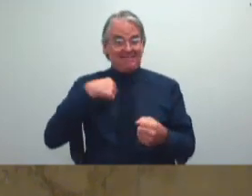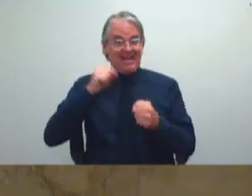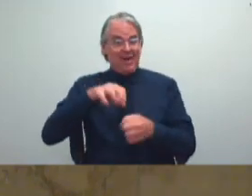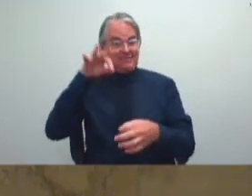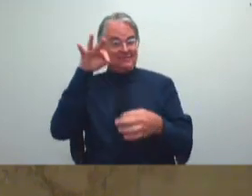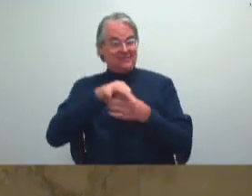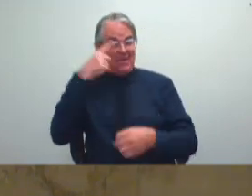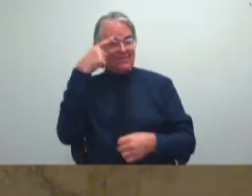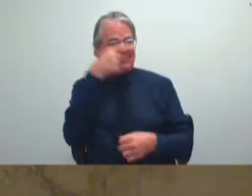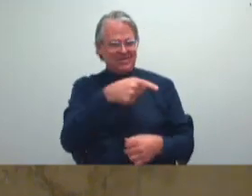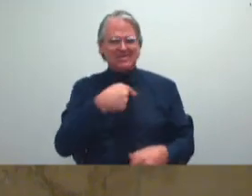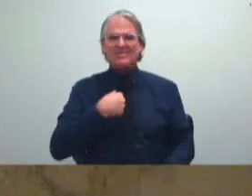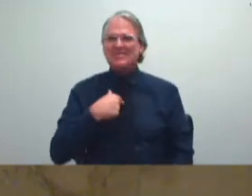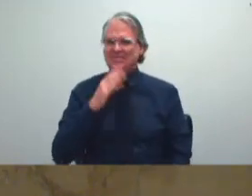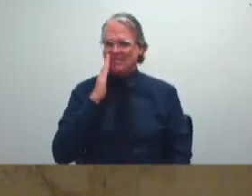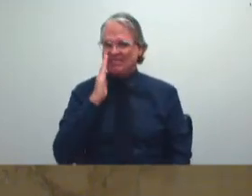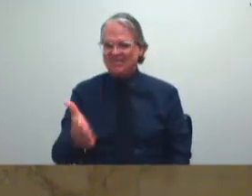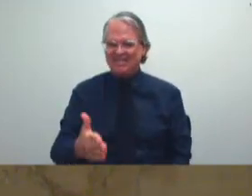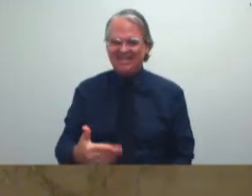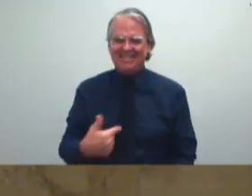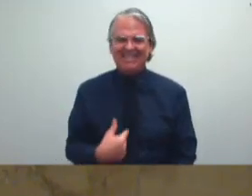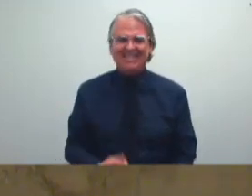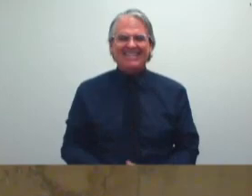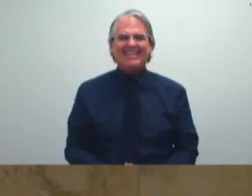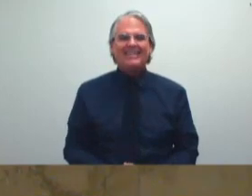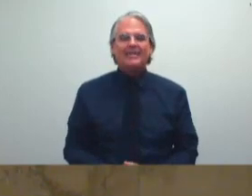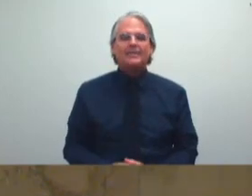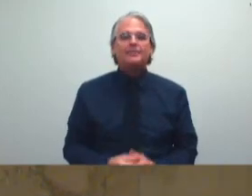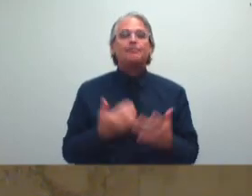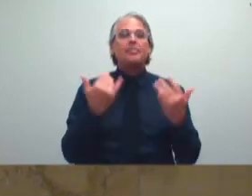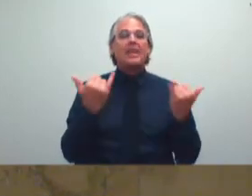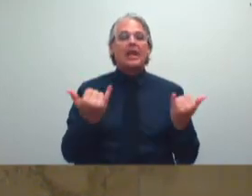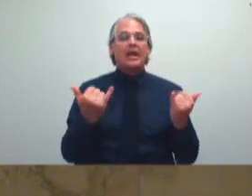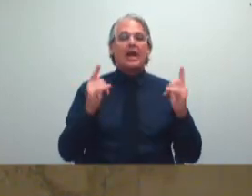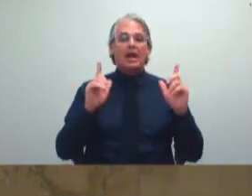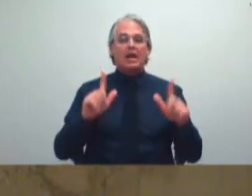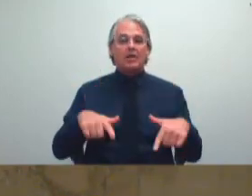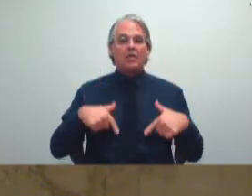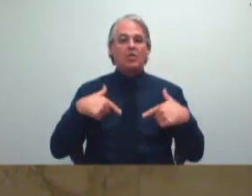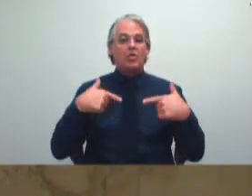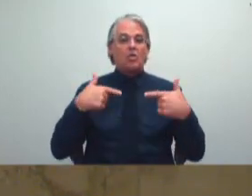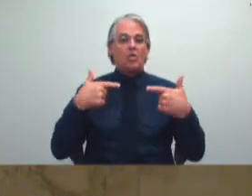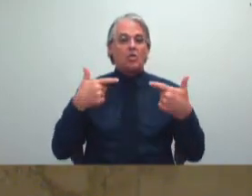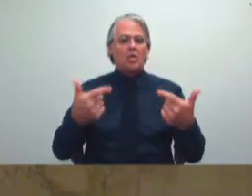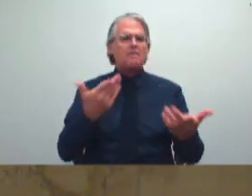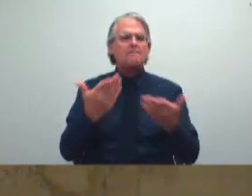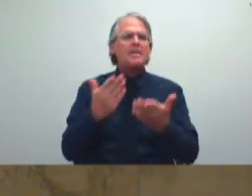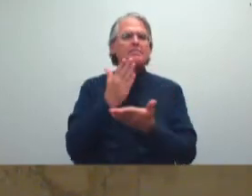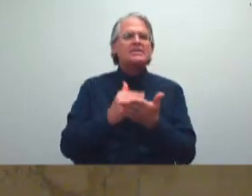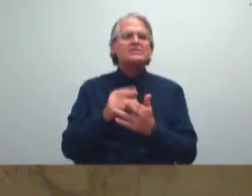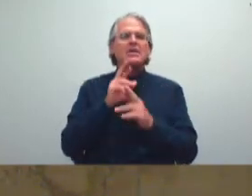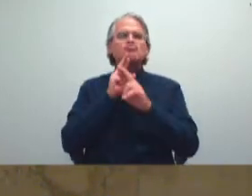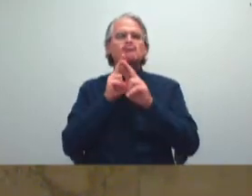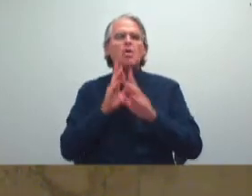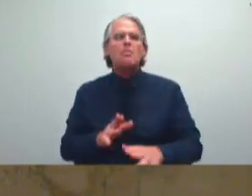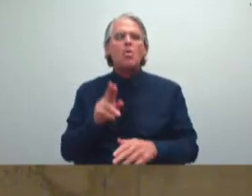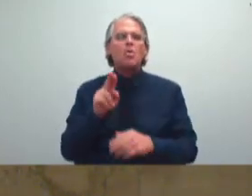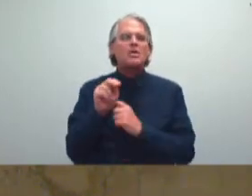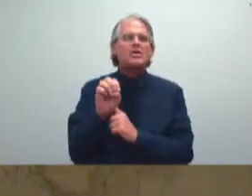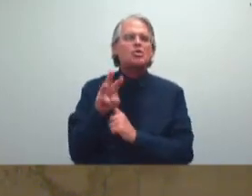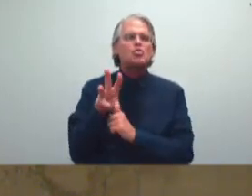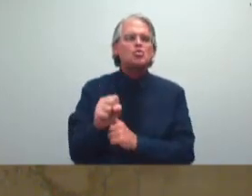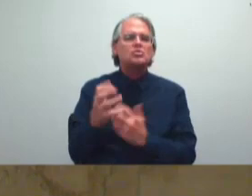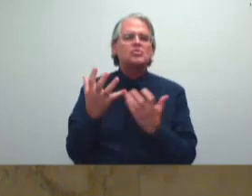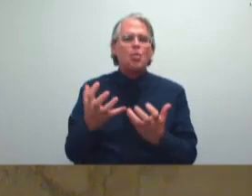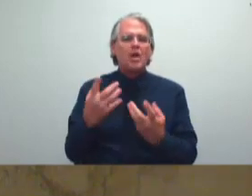Anyway, Mayor? at this point, I'm going to send it to we might have some media partners that want to ask some questions. I know this was long-winded, but we had